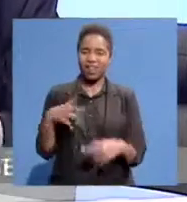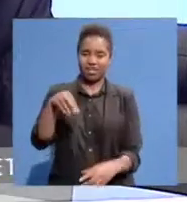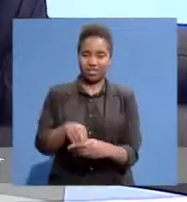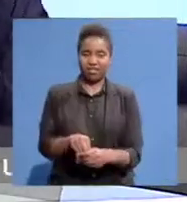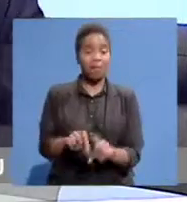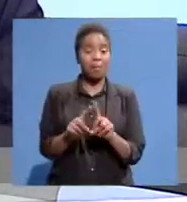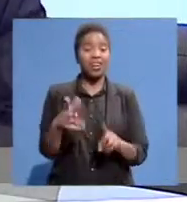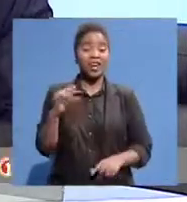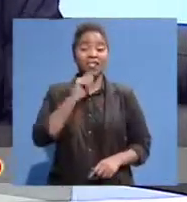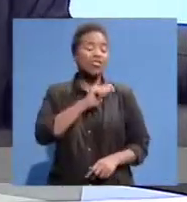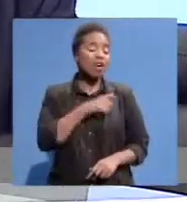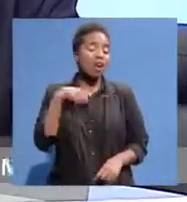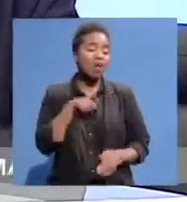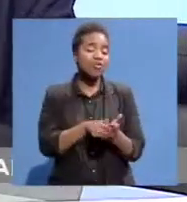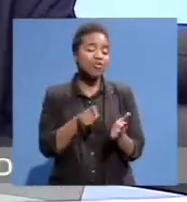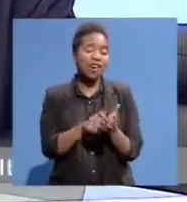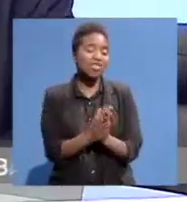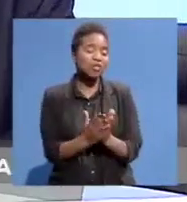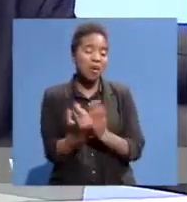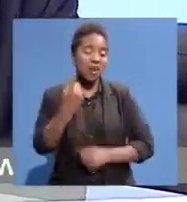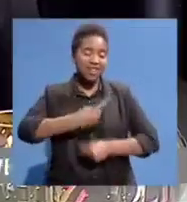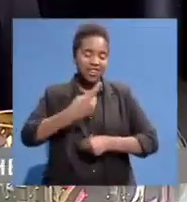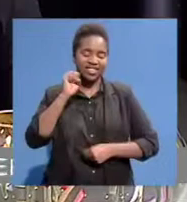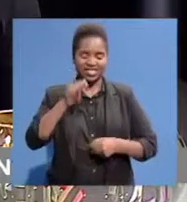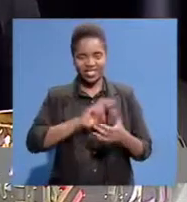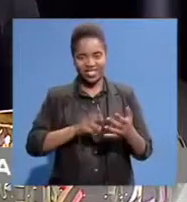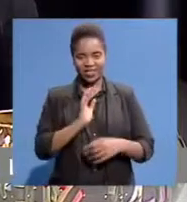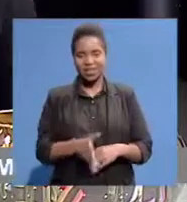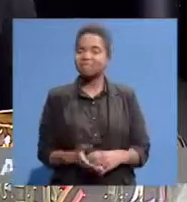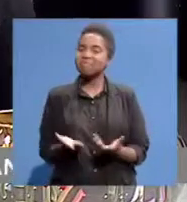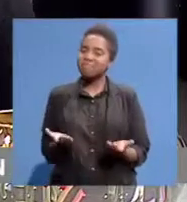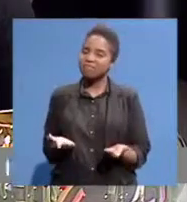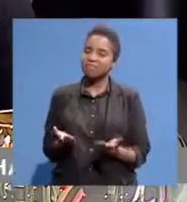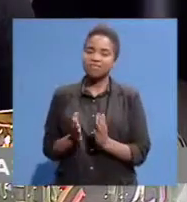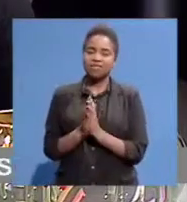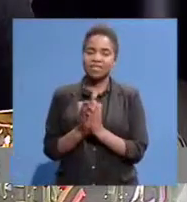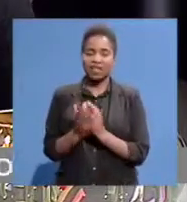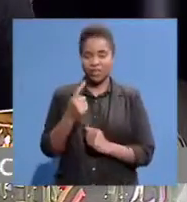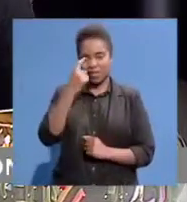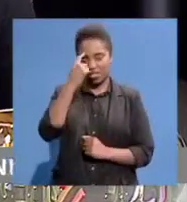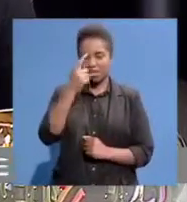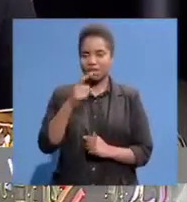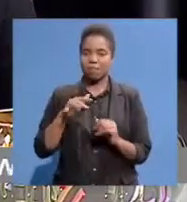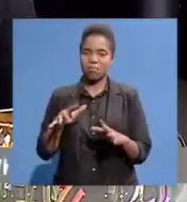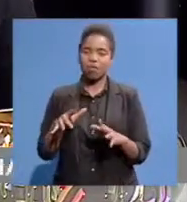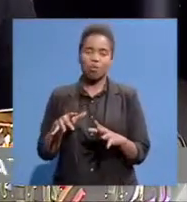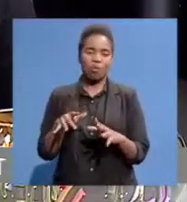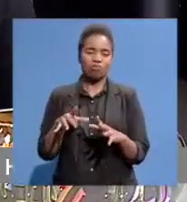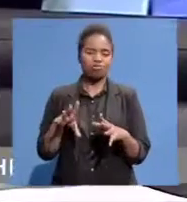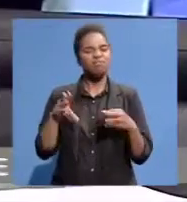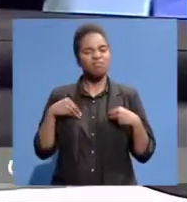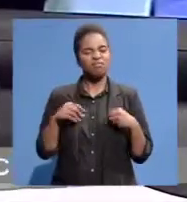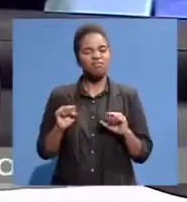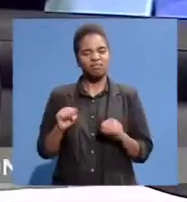book. One day. Talking about writing a book, do you think the message was received?